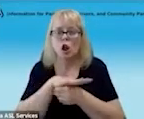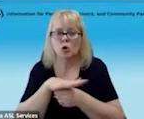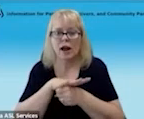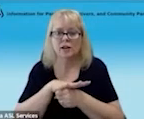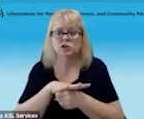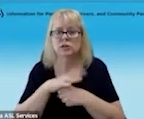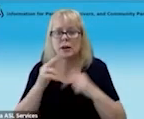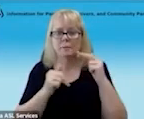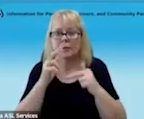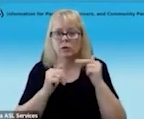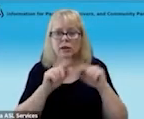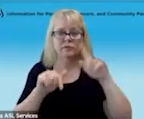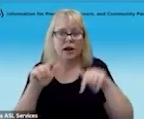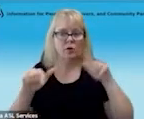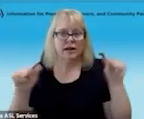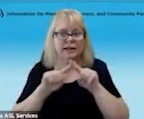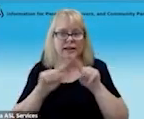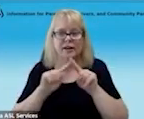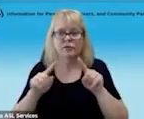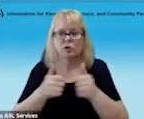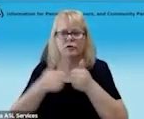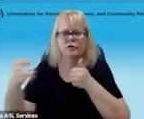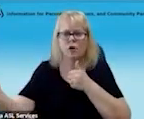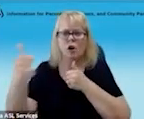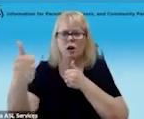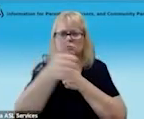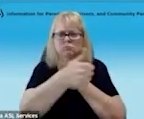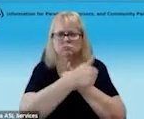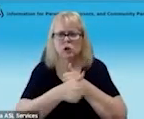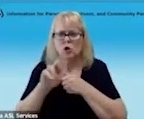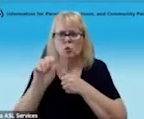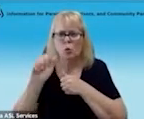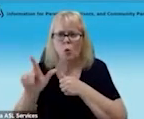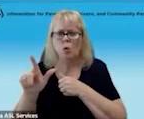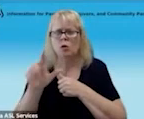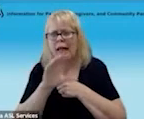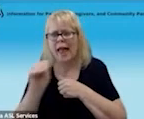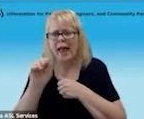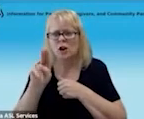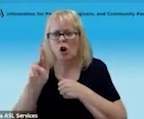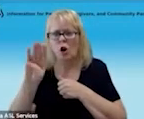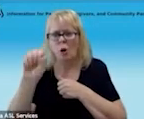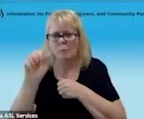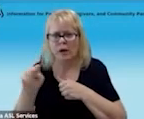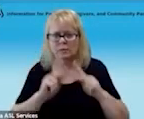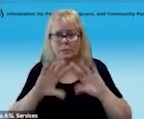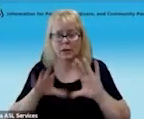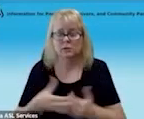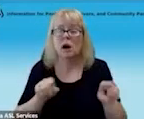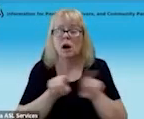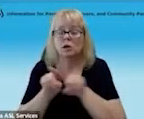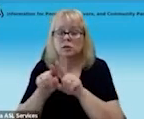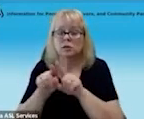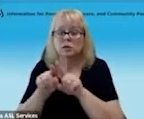fulfill COVID-19 vaccines for across 37 different states. Our facility and locations, they vary